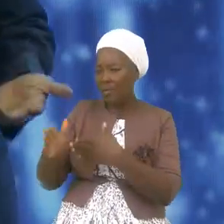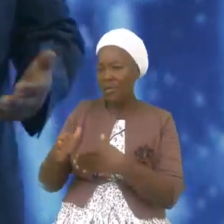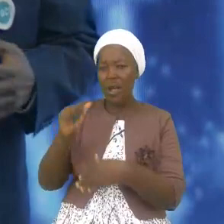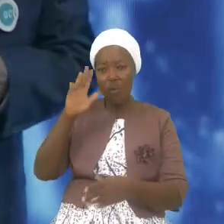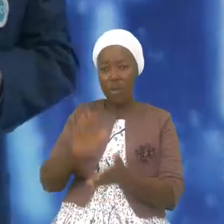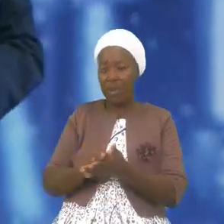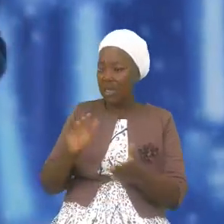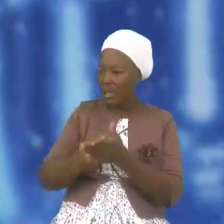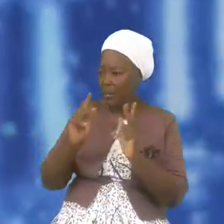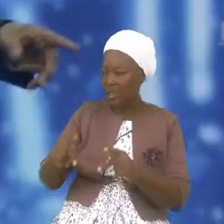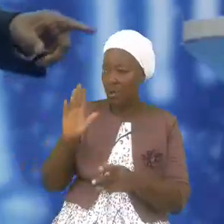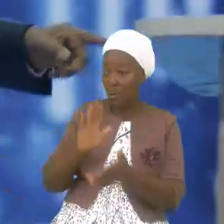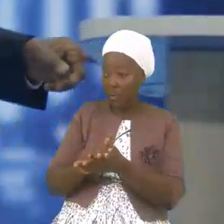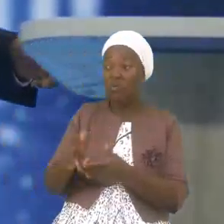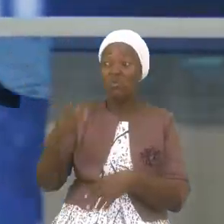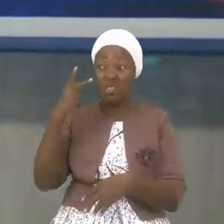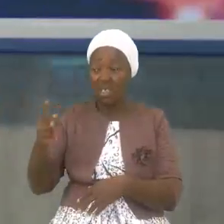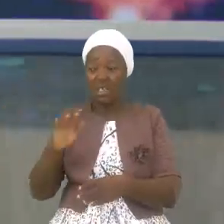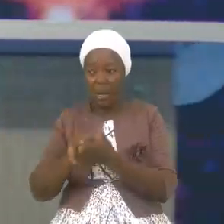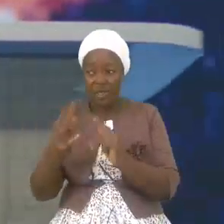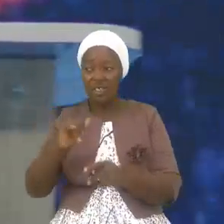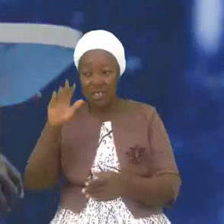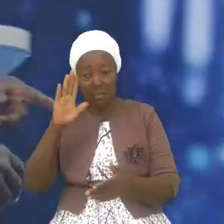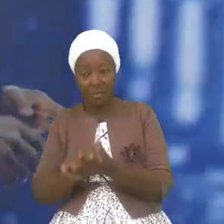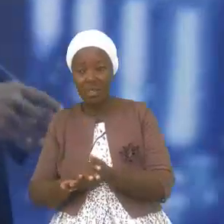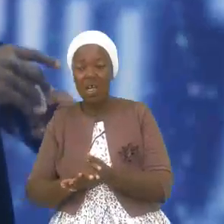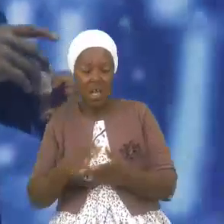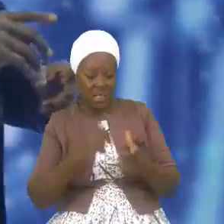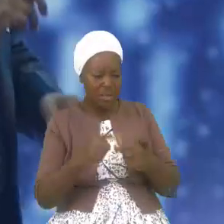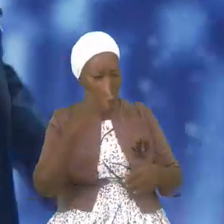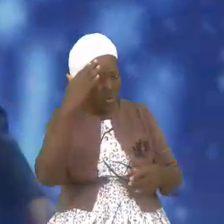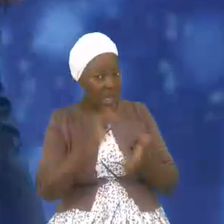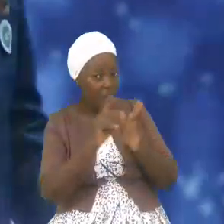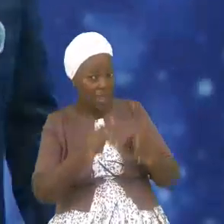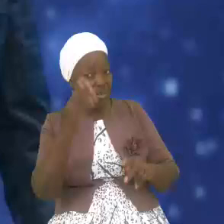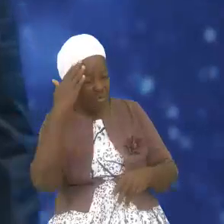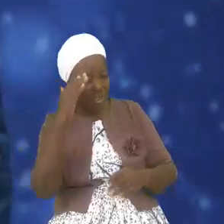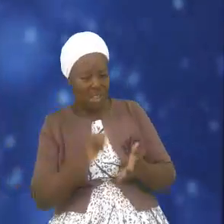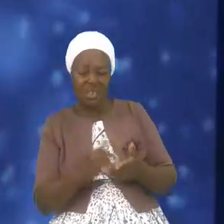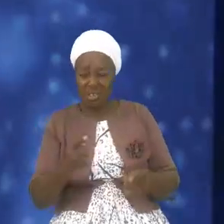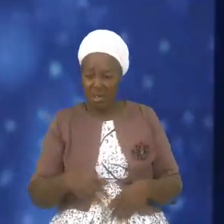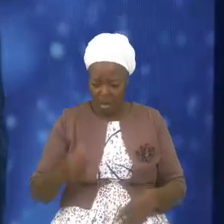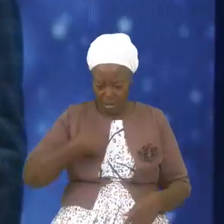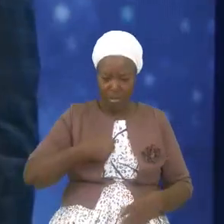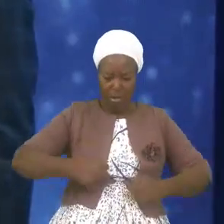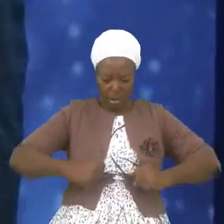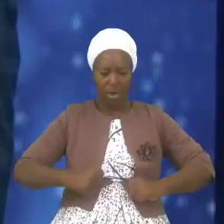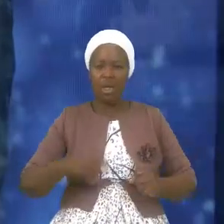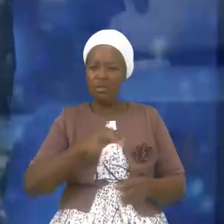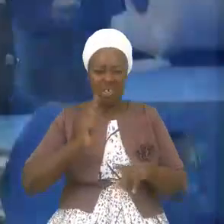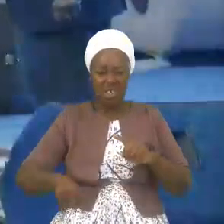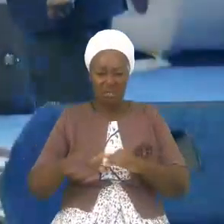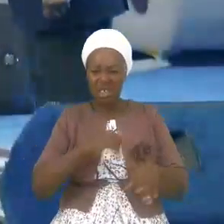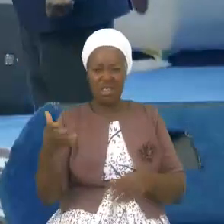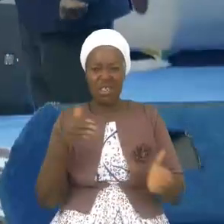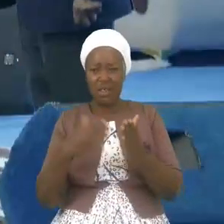can do nothing against you. And then you go to that, you go to that, and now you're picking another woman, and